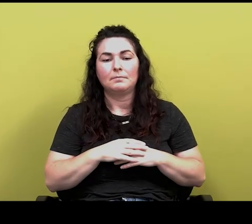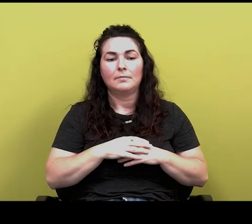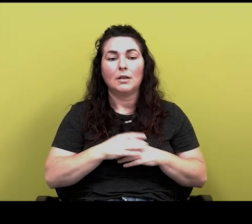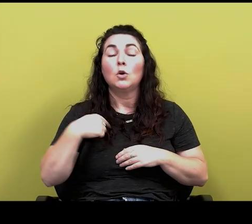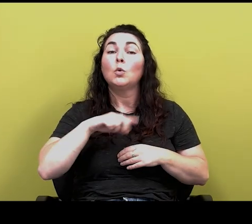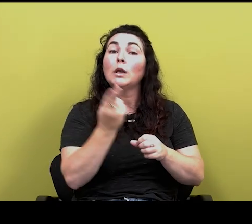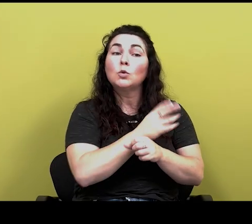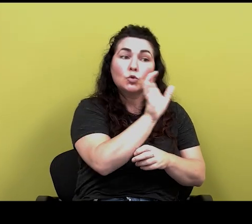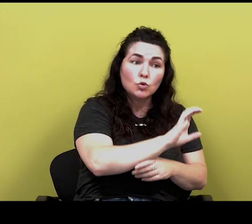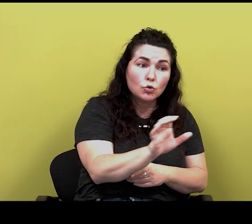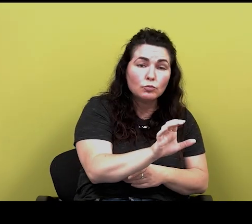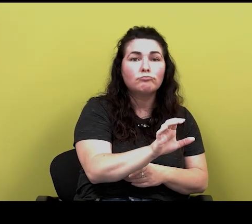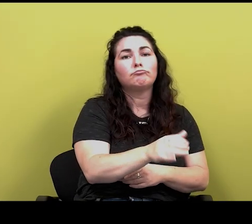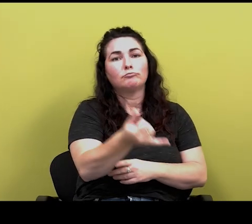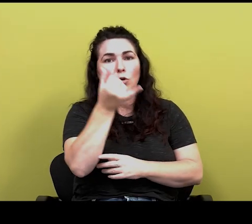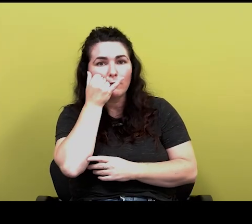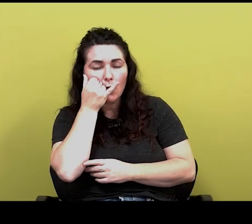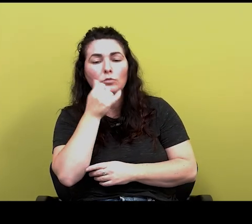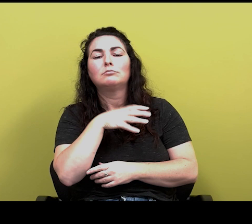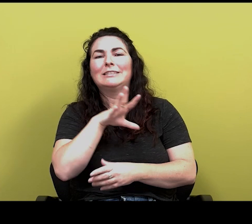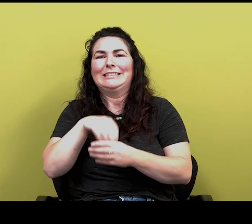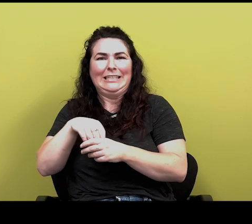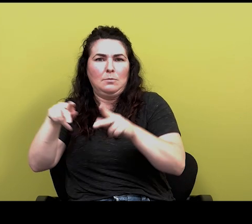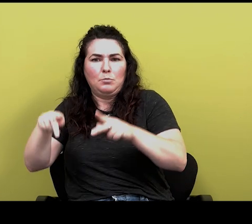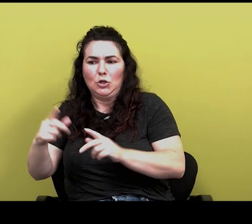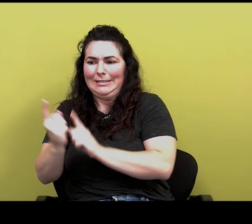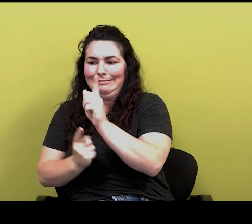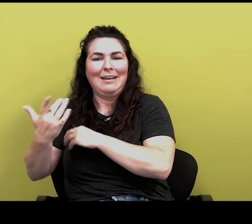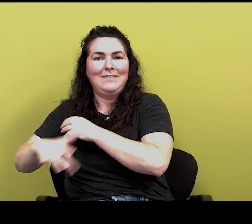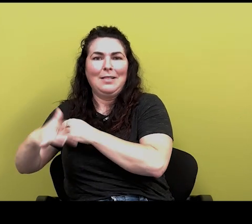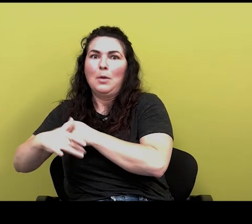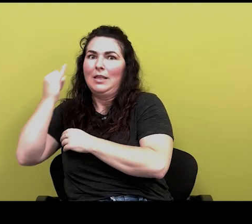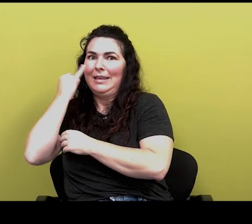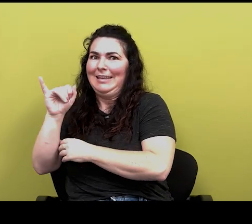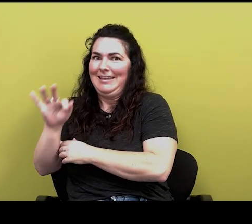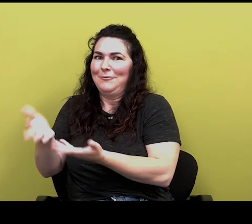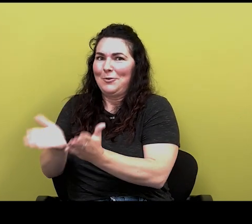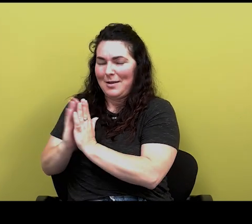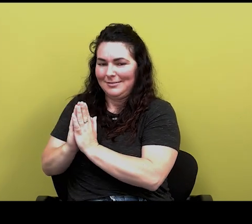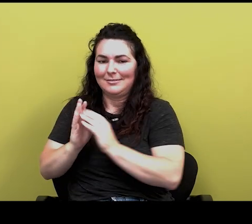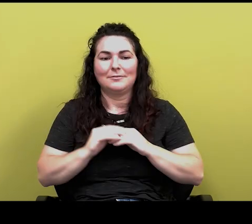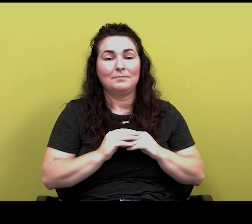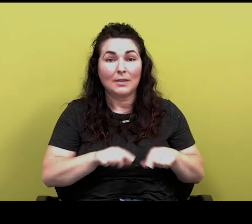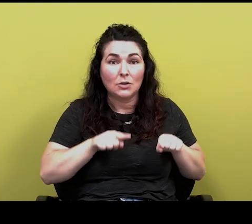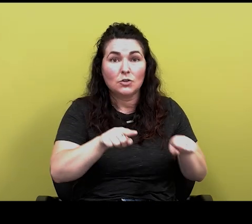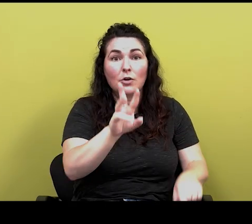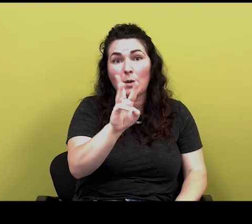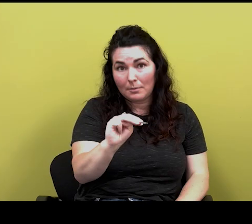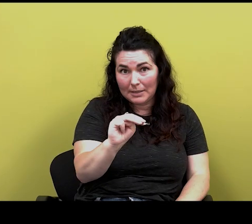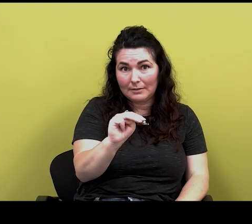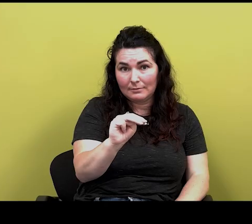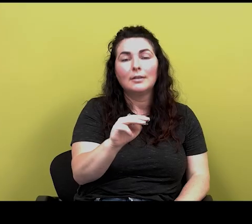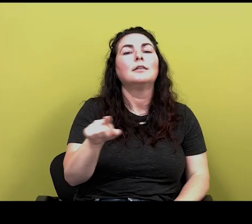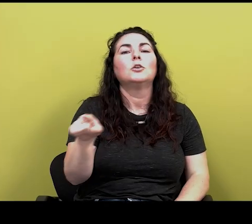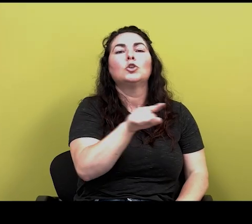phone or Zoom by default, with an in-person meeting available upon request. During your welcome meeting, you and your access specialist will